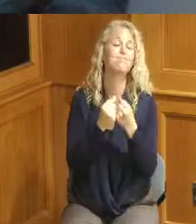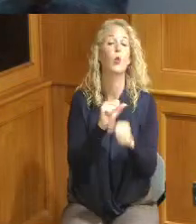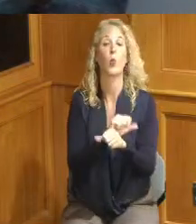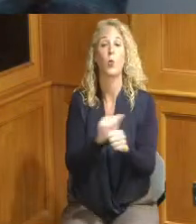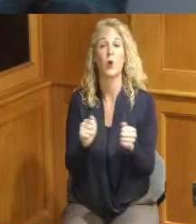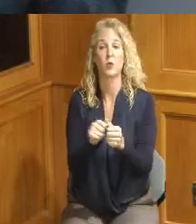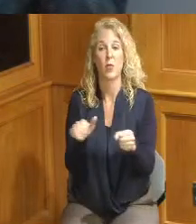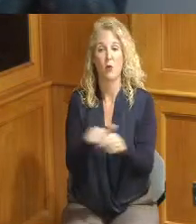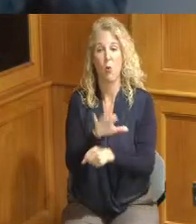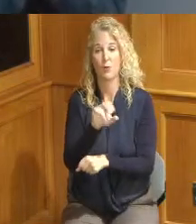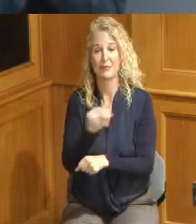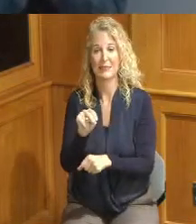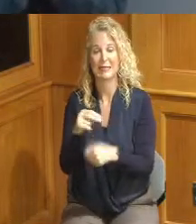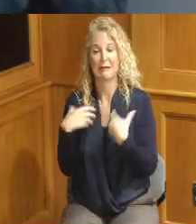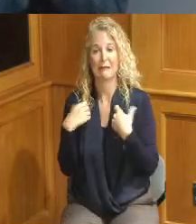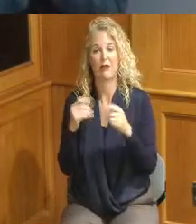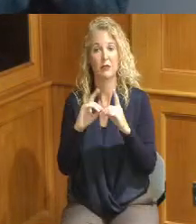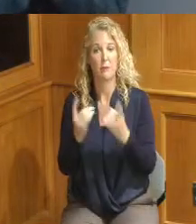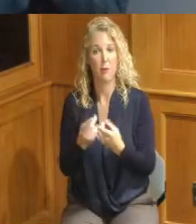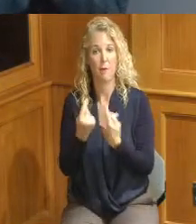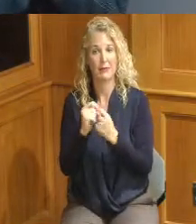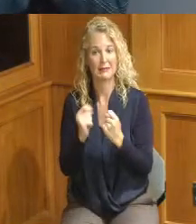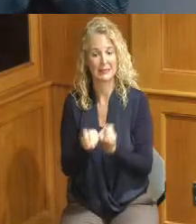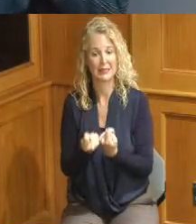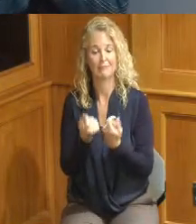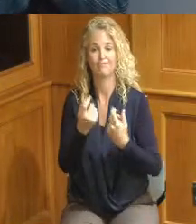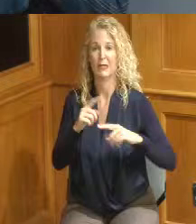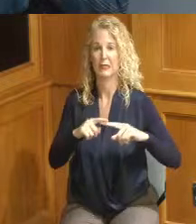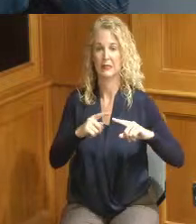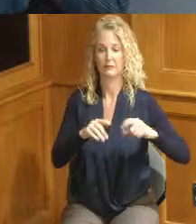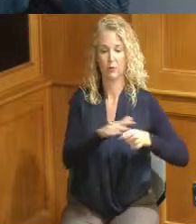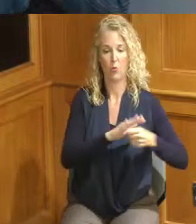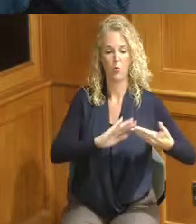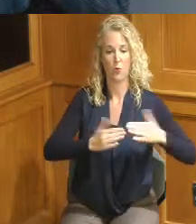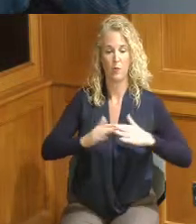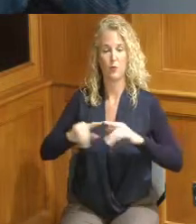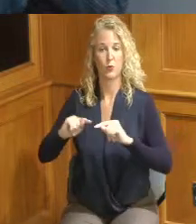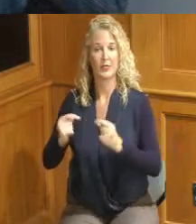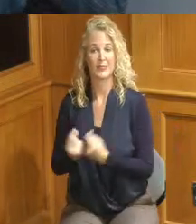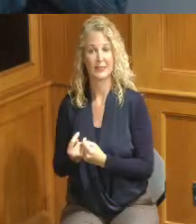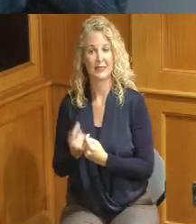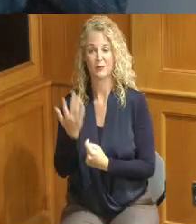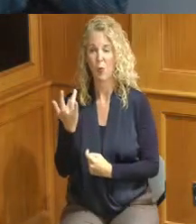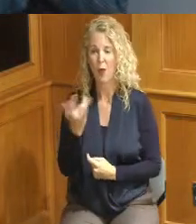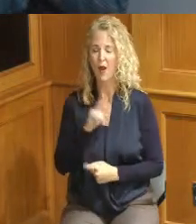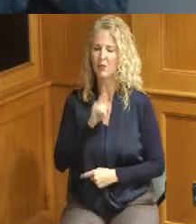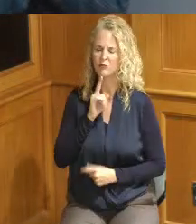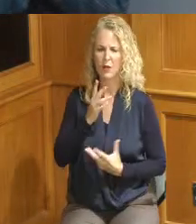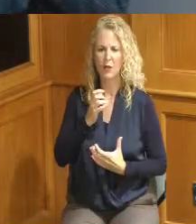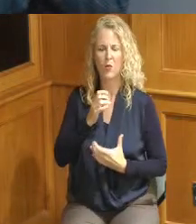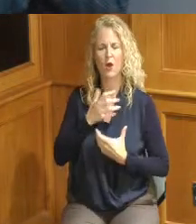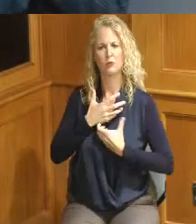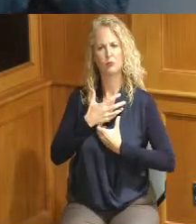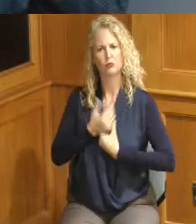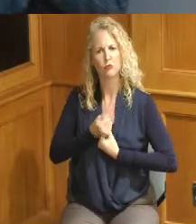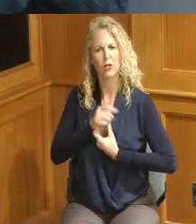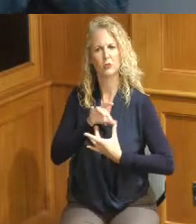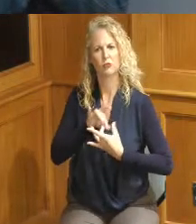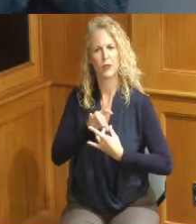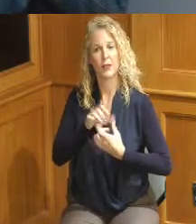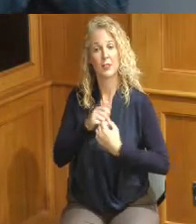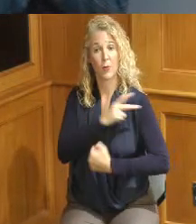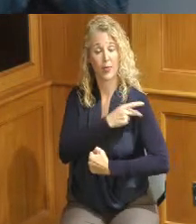Health Department team and many community-based teams to create a trusting relationship with the patient and